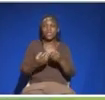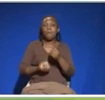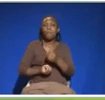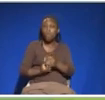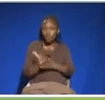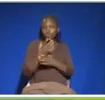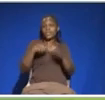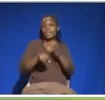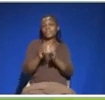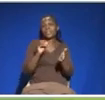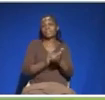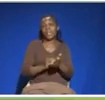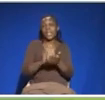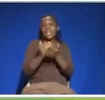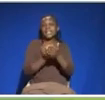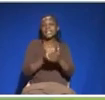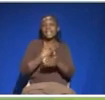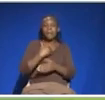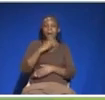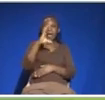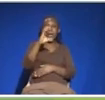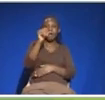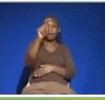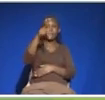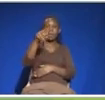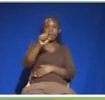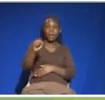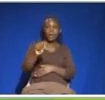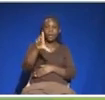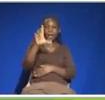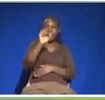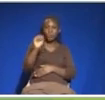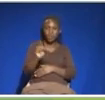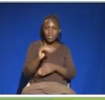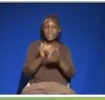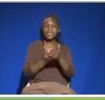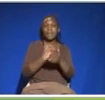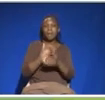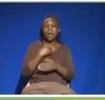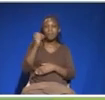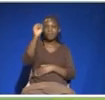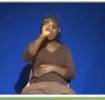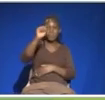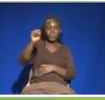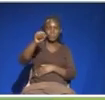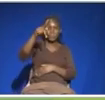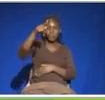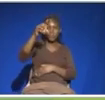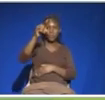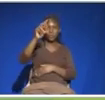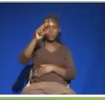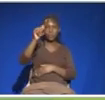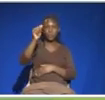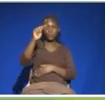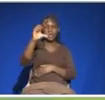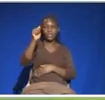Some plants have capsules, others have sporangium, which are used, which